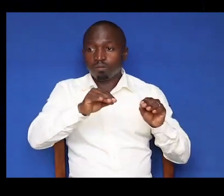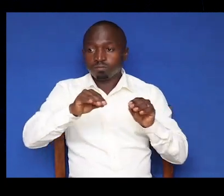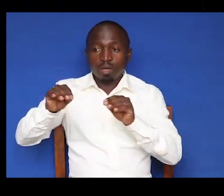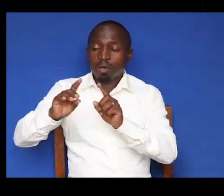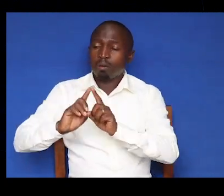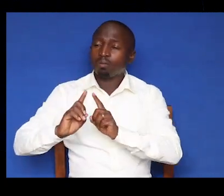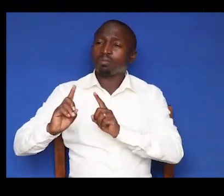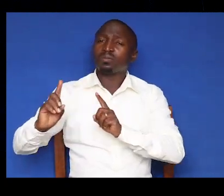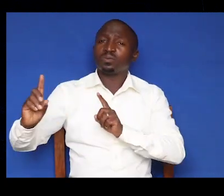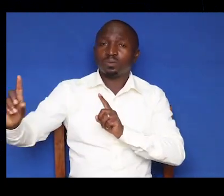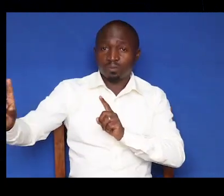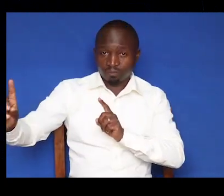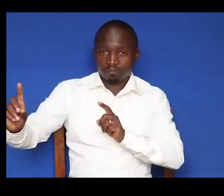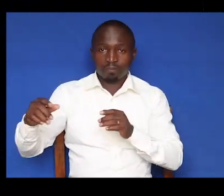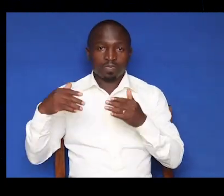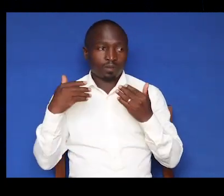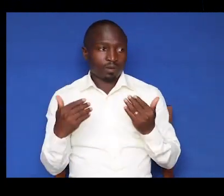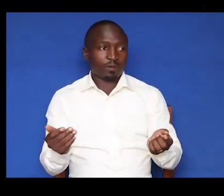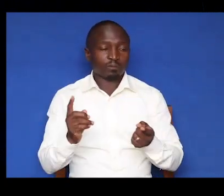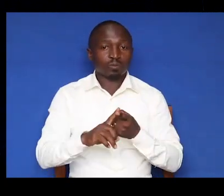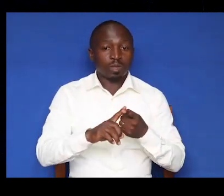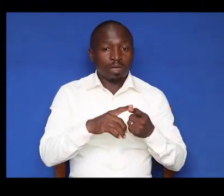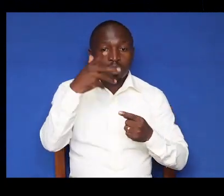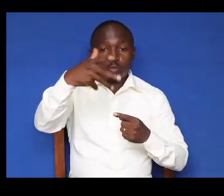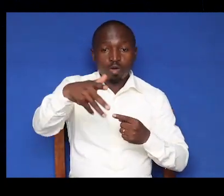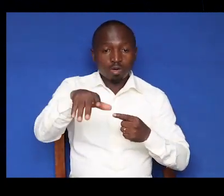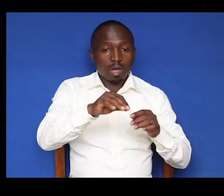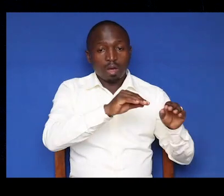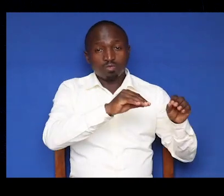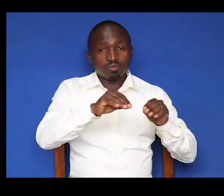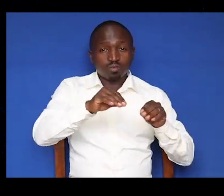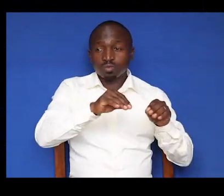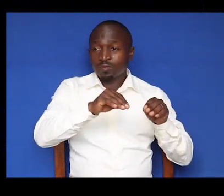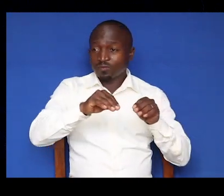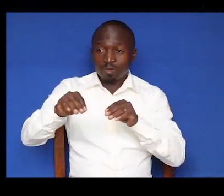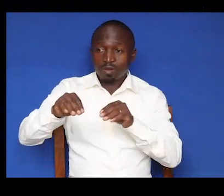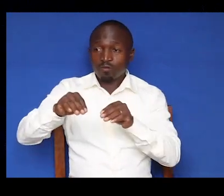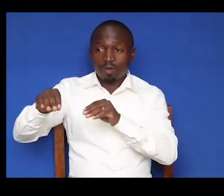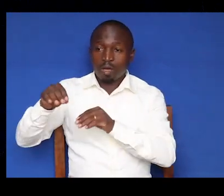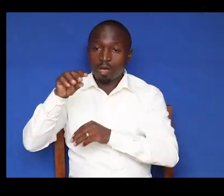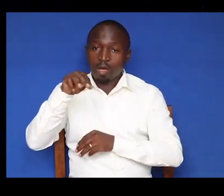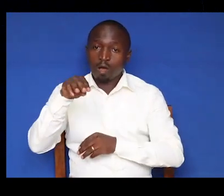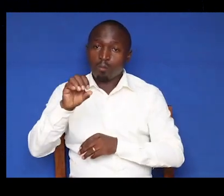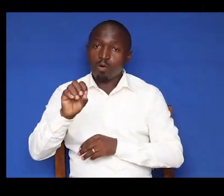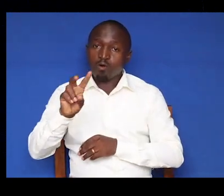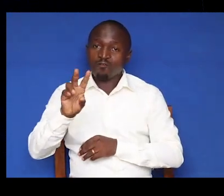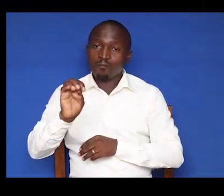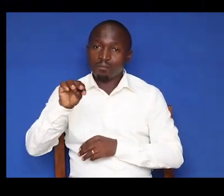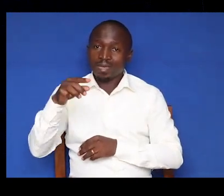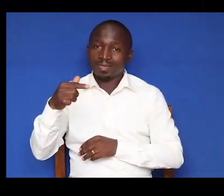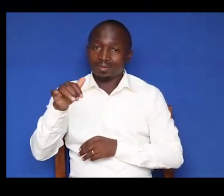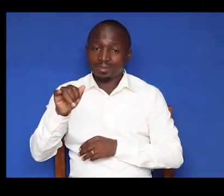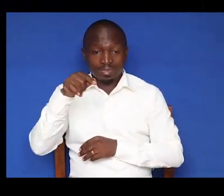greater distance. So movement of such water masses are what we used to say